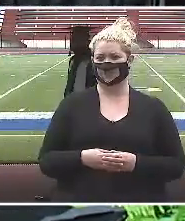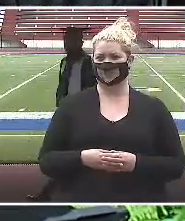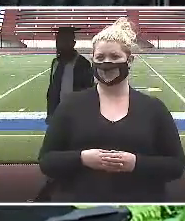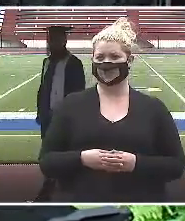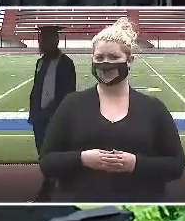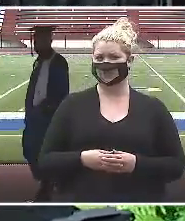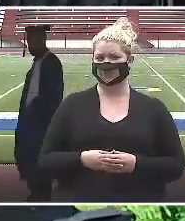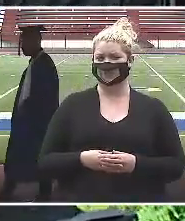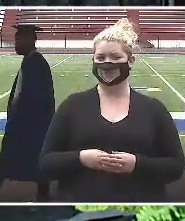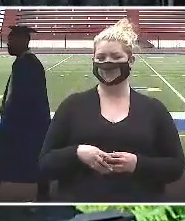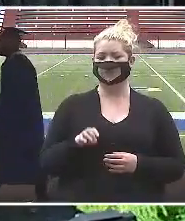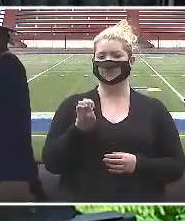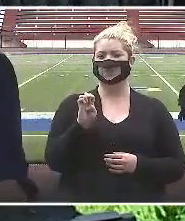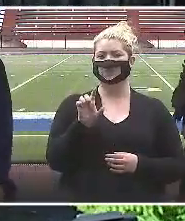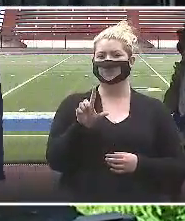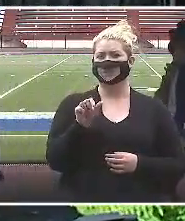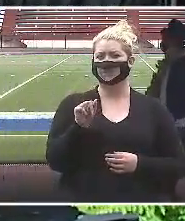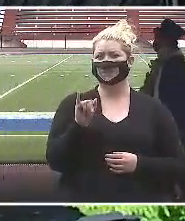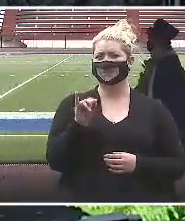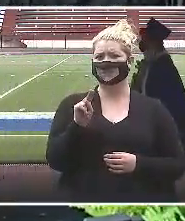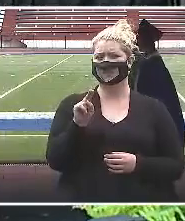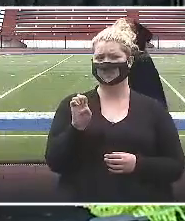Elaine Flores.